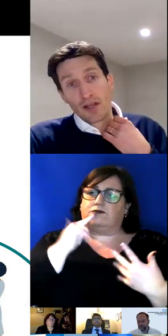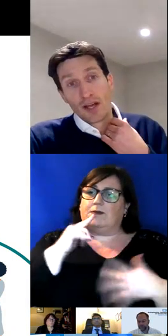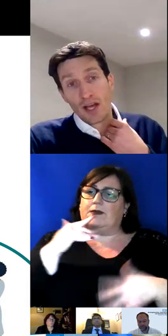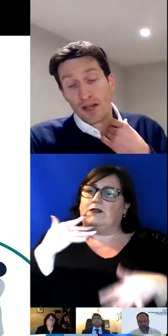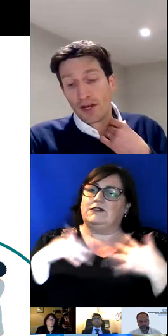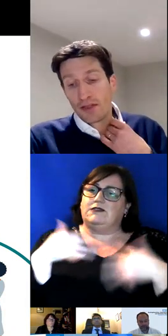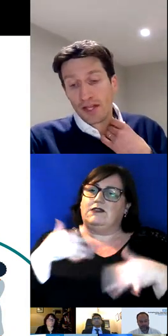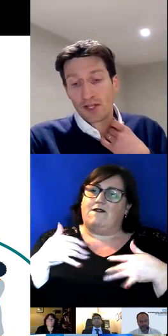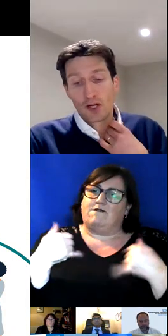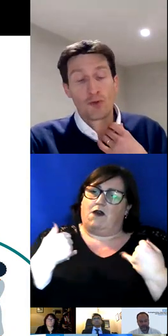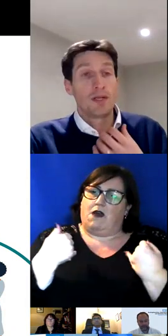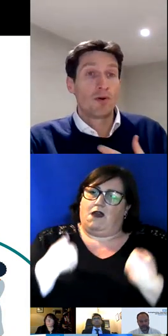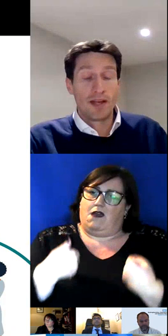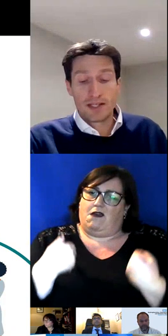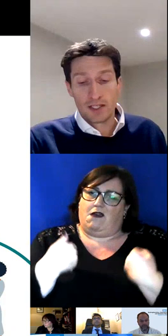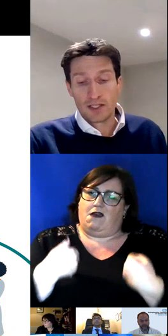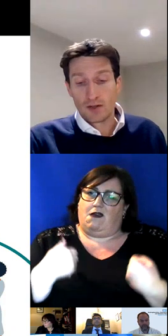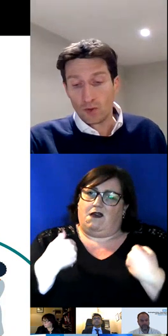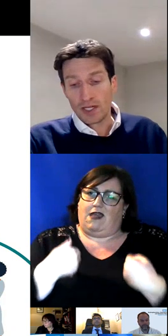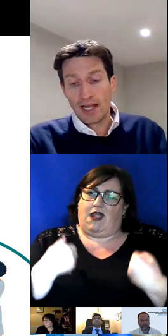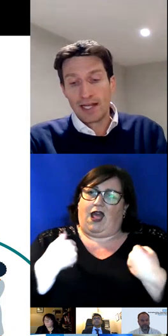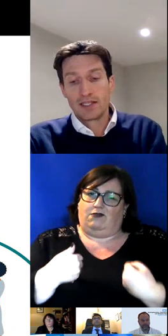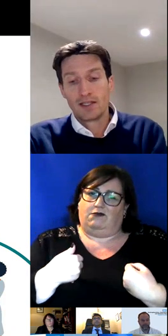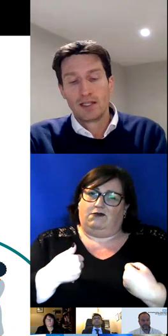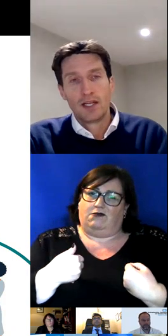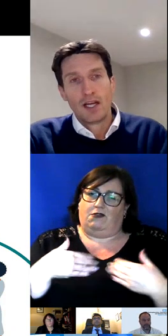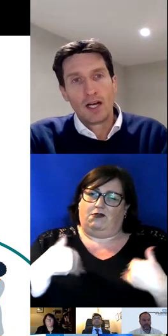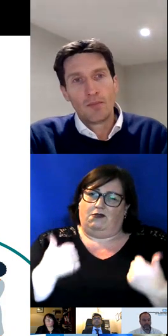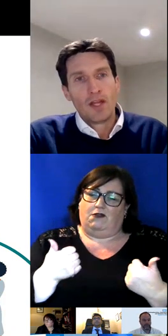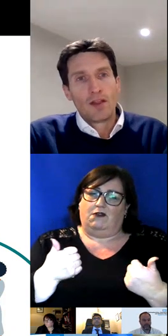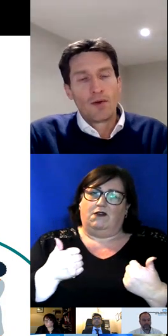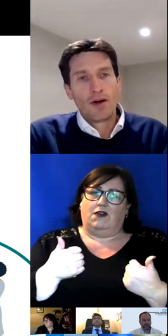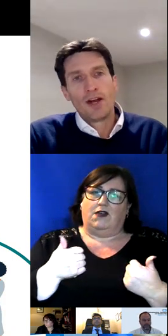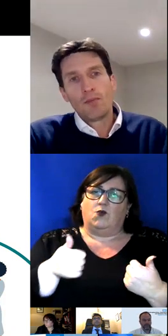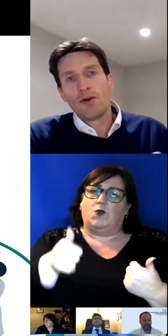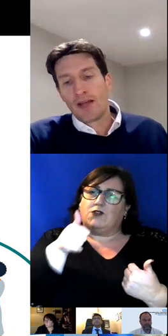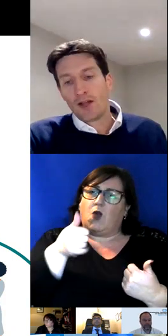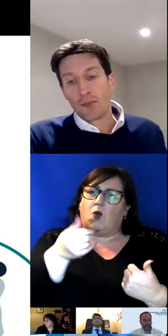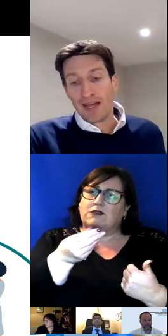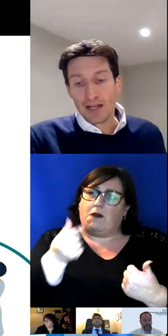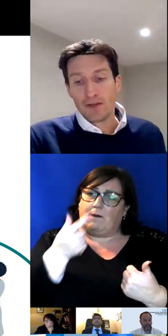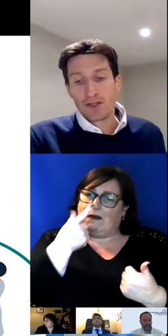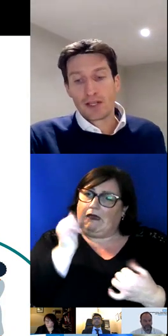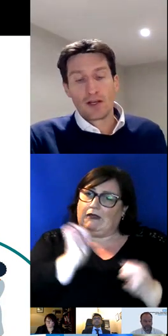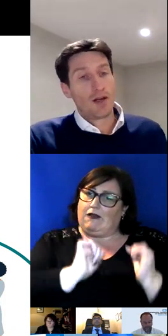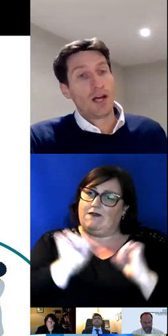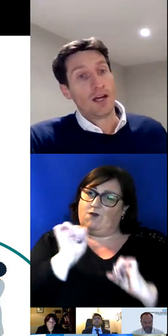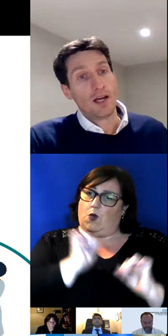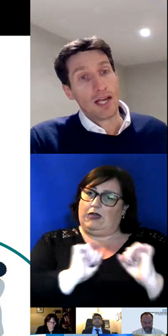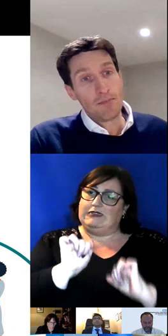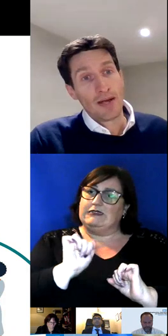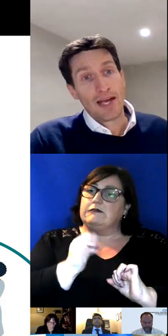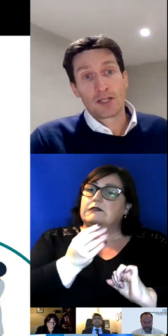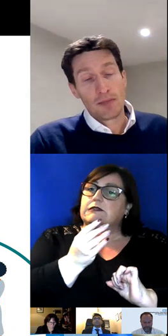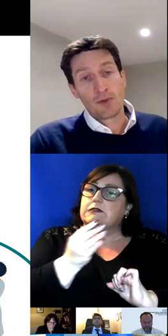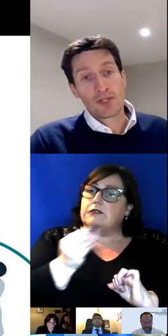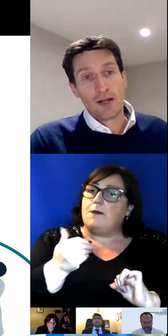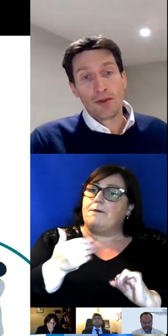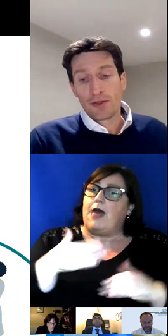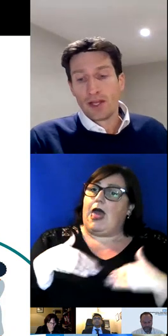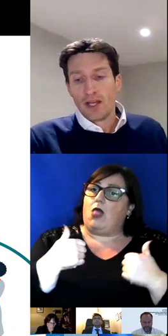conditions that are things that could be prevented or delayed. There are a number of health behaviours that